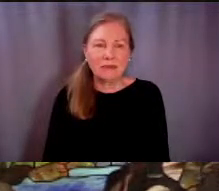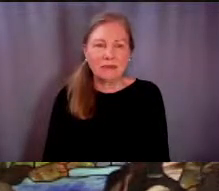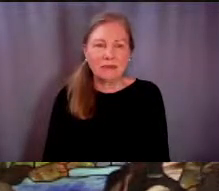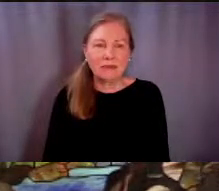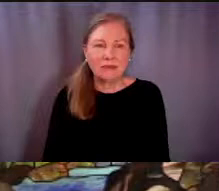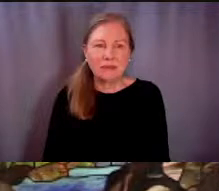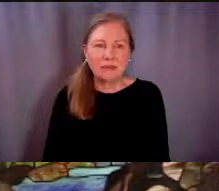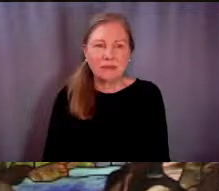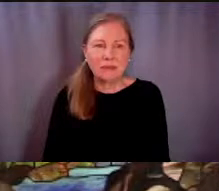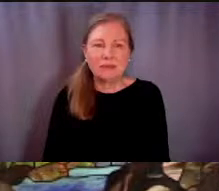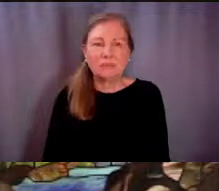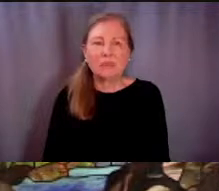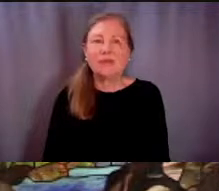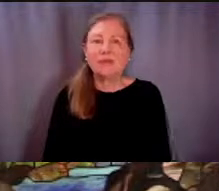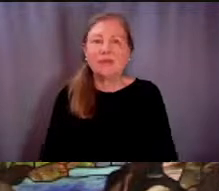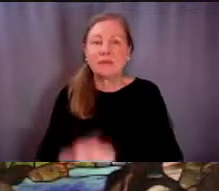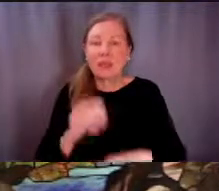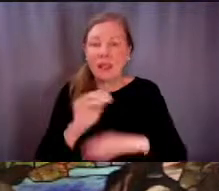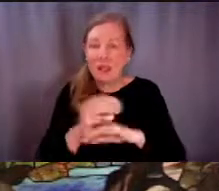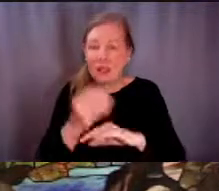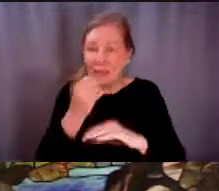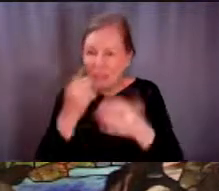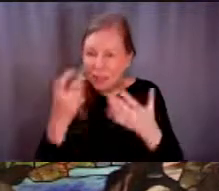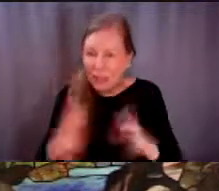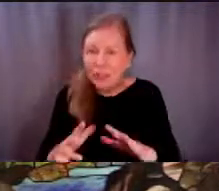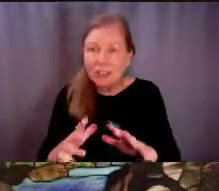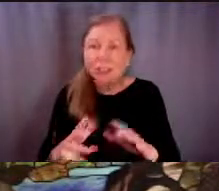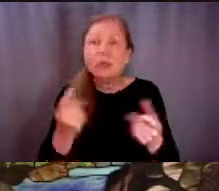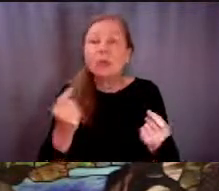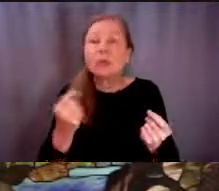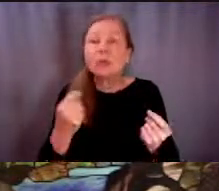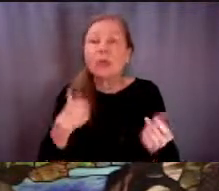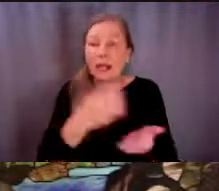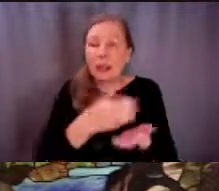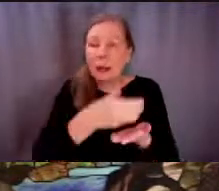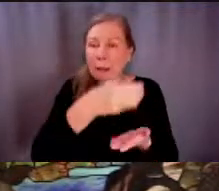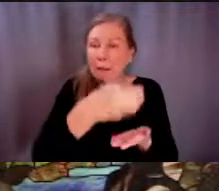And when the supper was over, he took the cup.